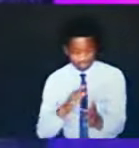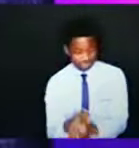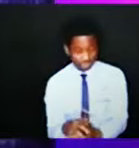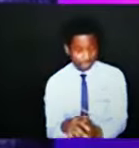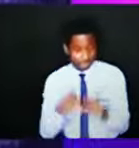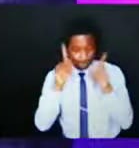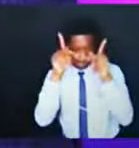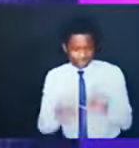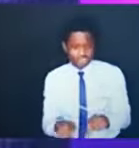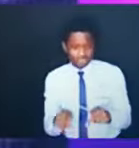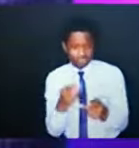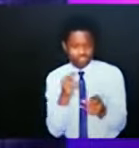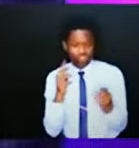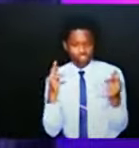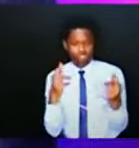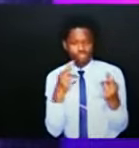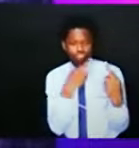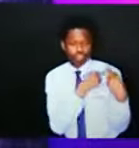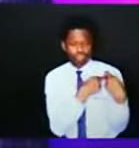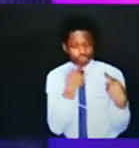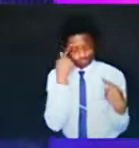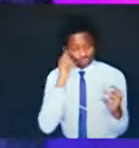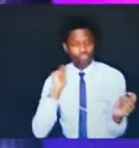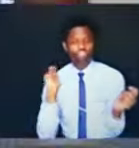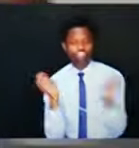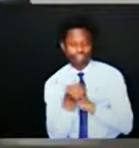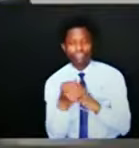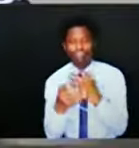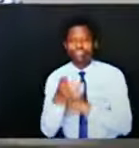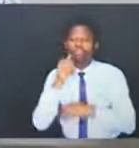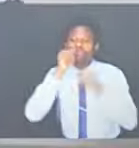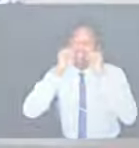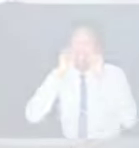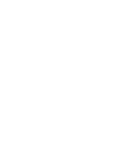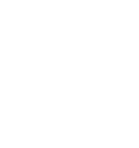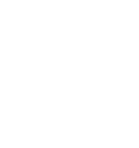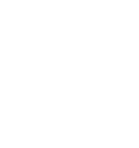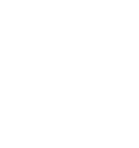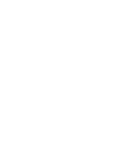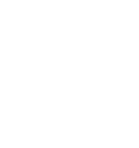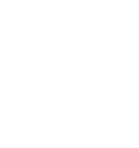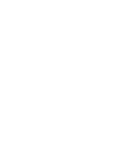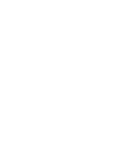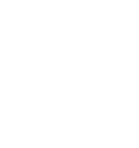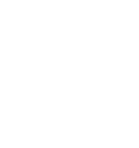of transformation. God bless us all.